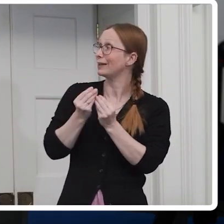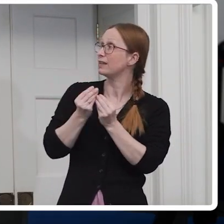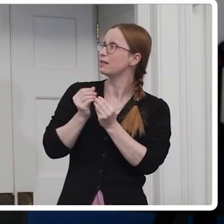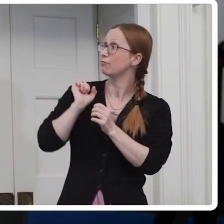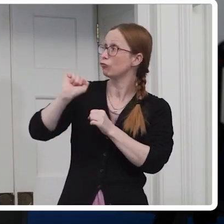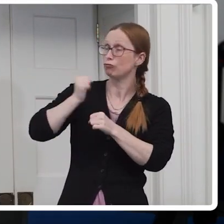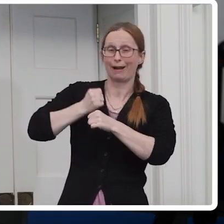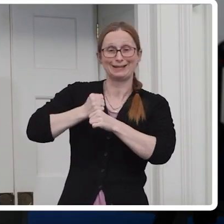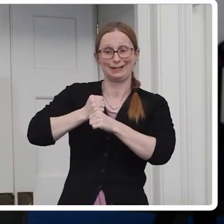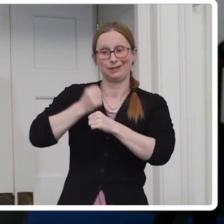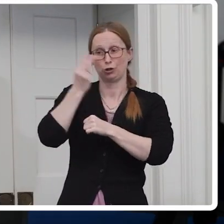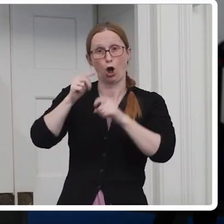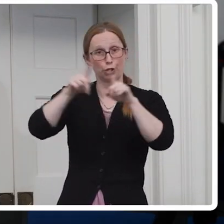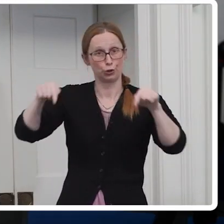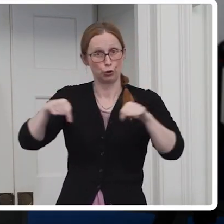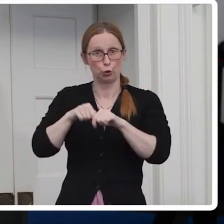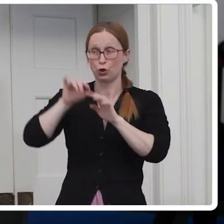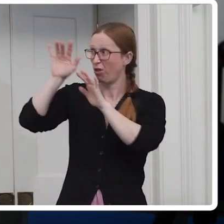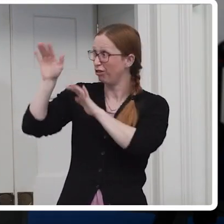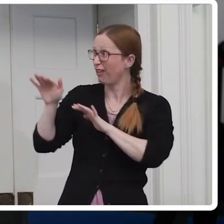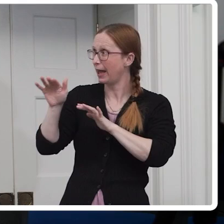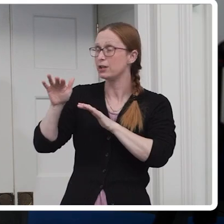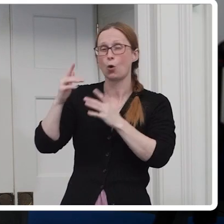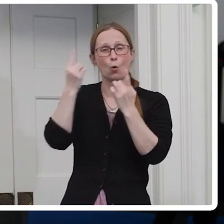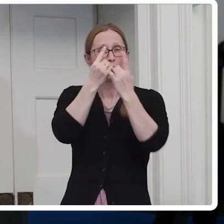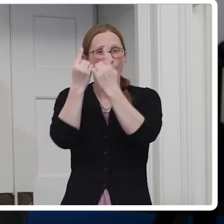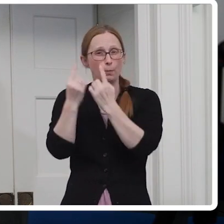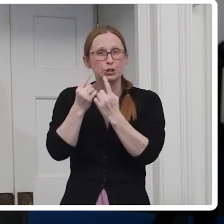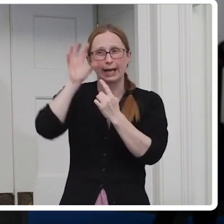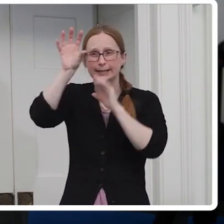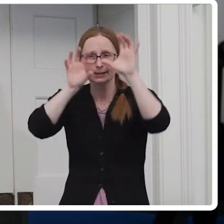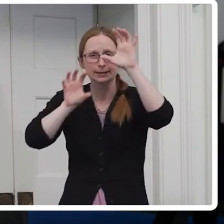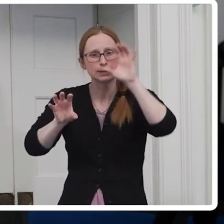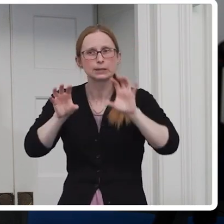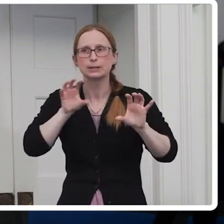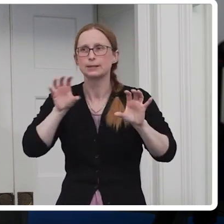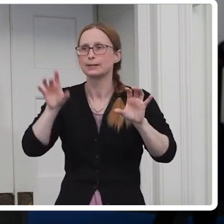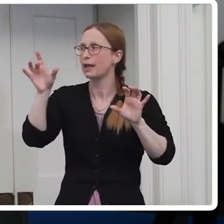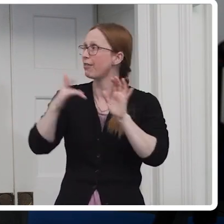that depicts Grace's studio. And you have lots of objects